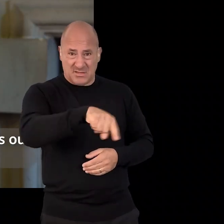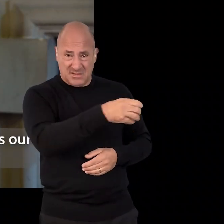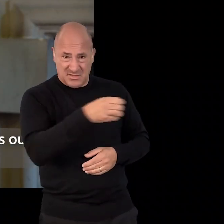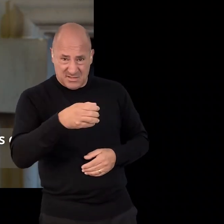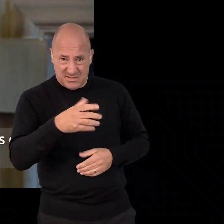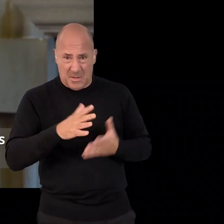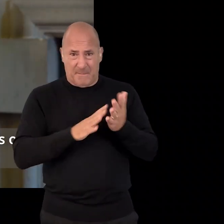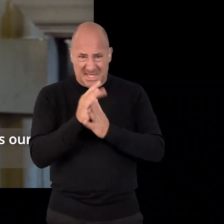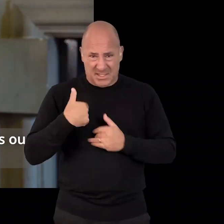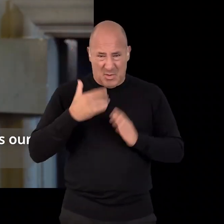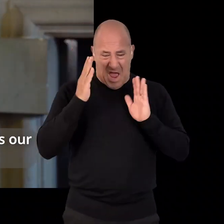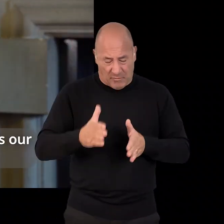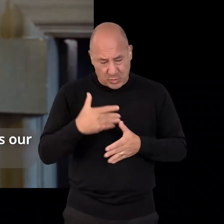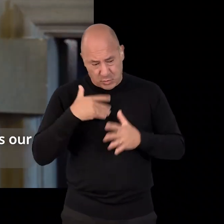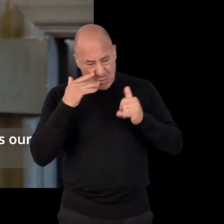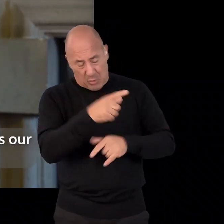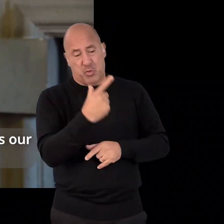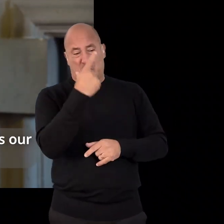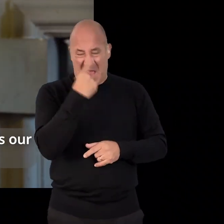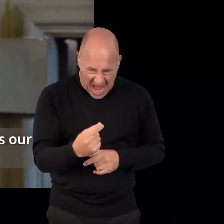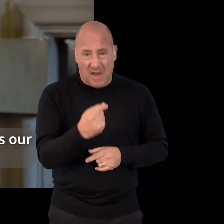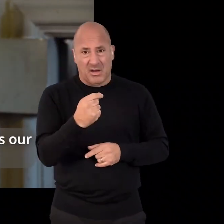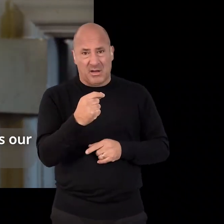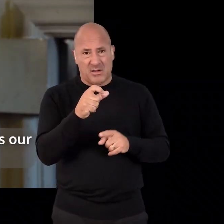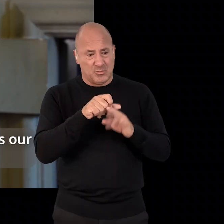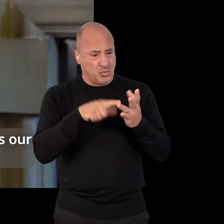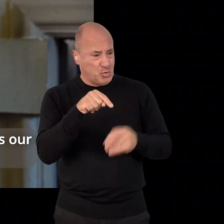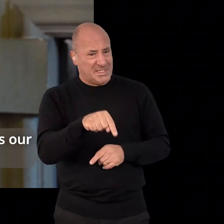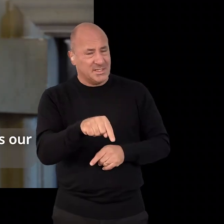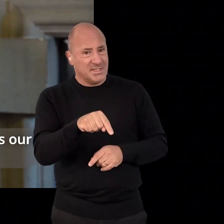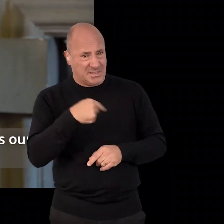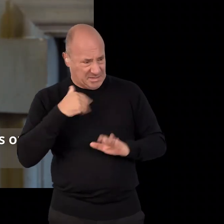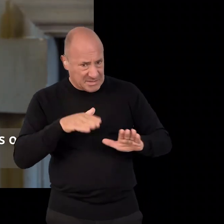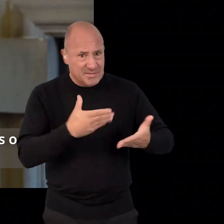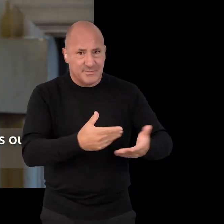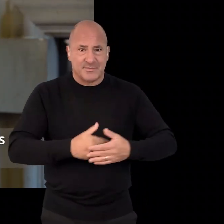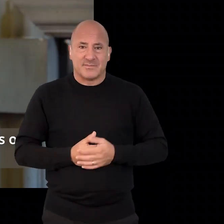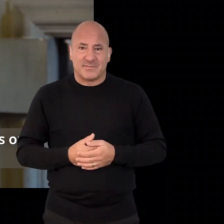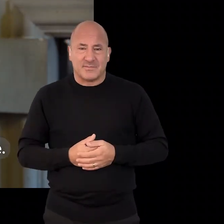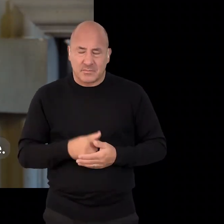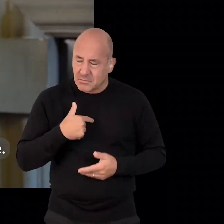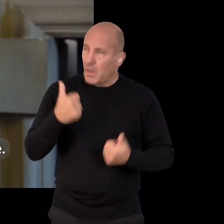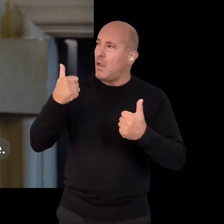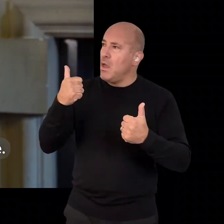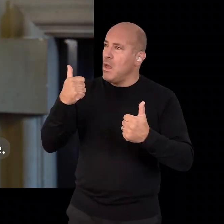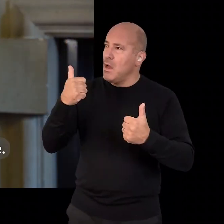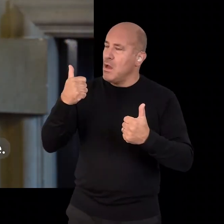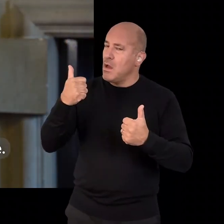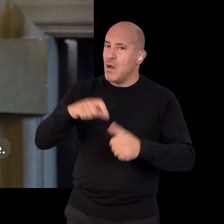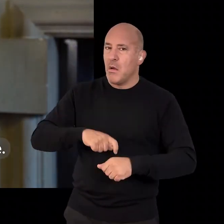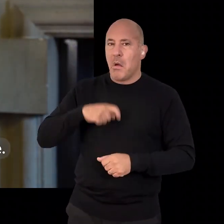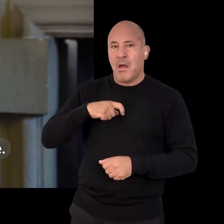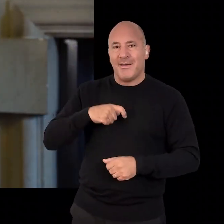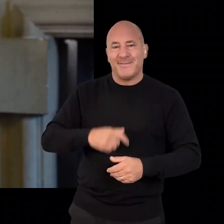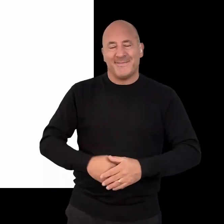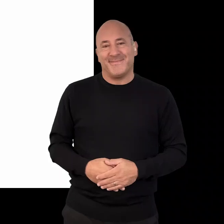to represent your people, so it's our job to make sure that you can do it. And that's sort of like, that